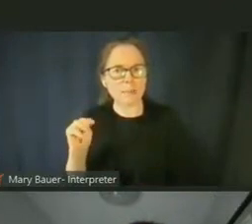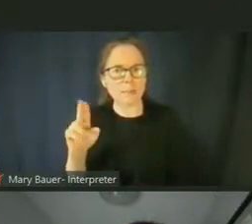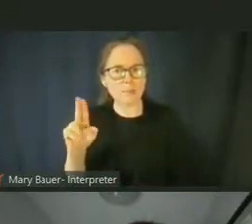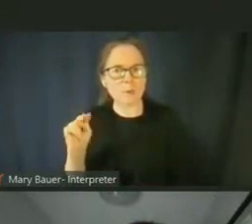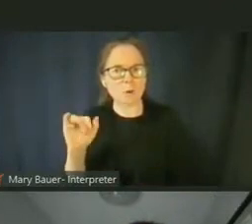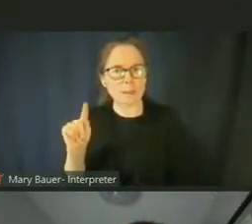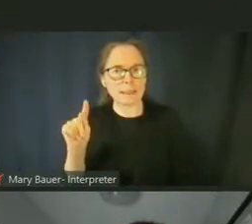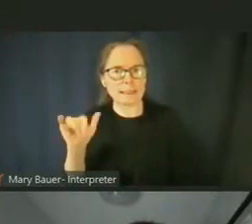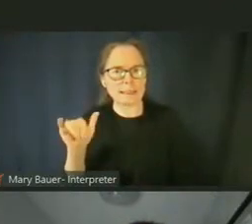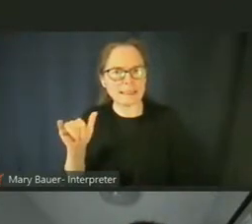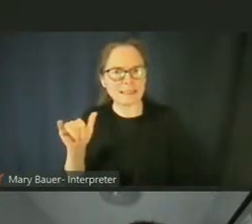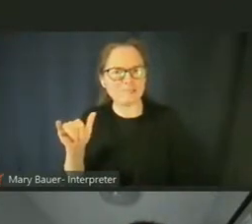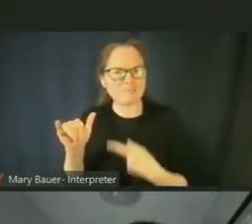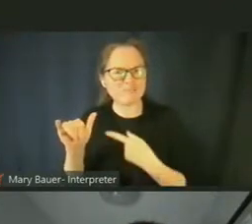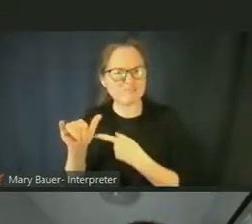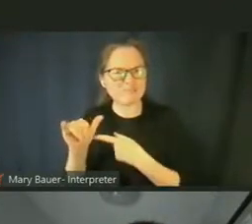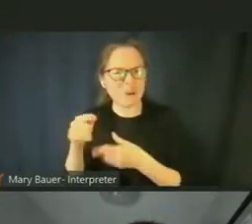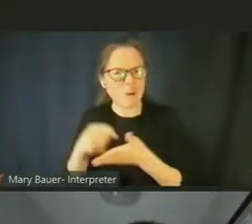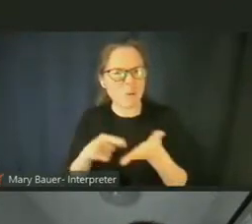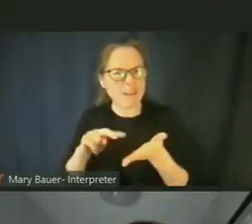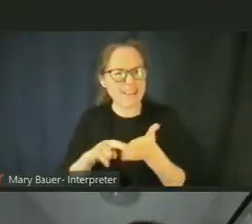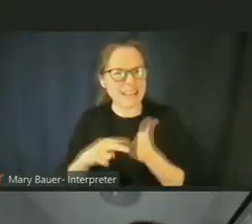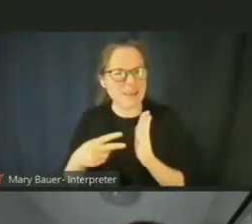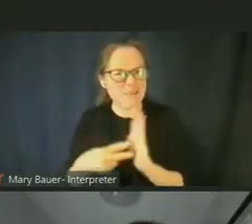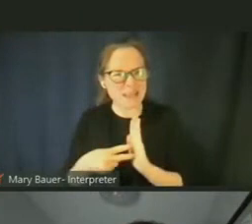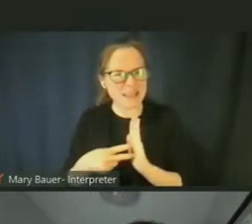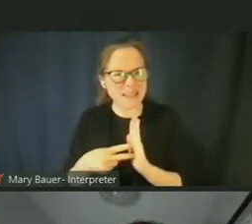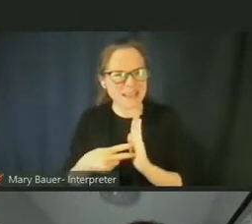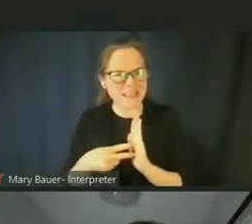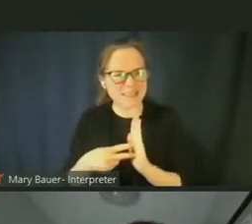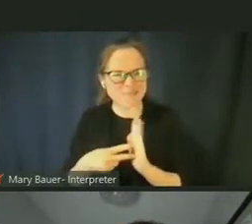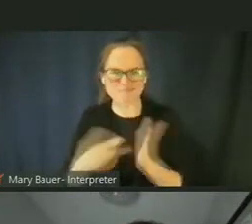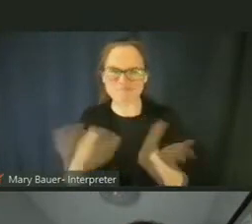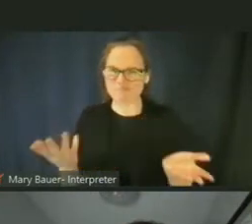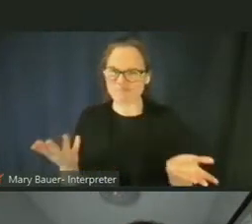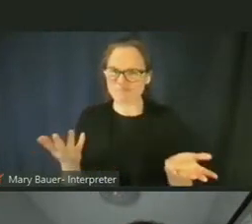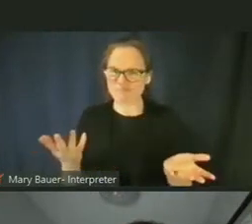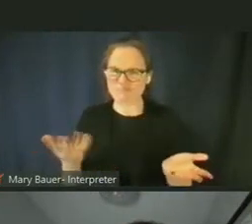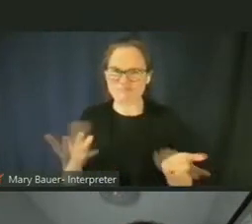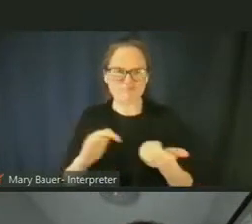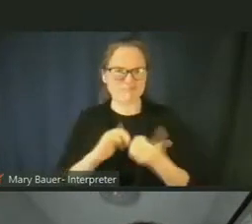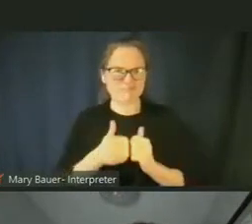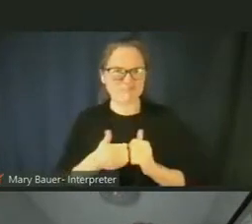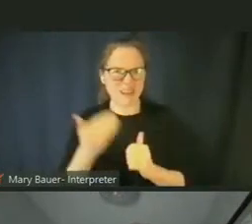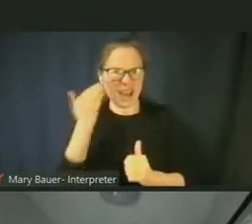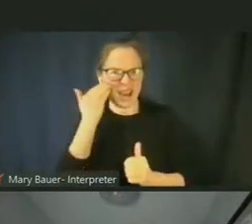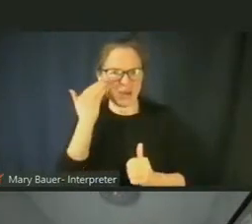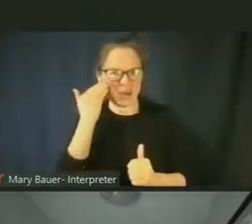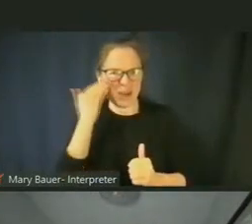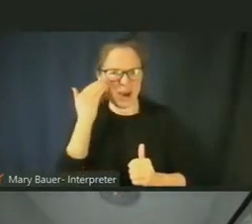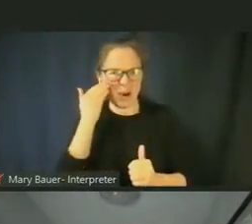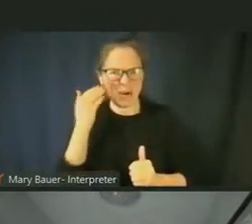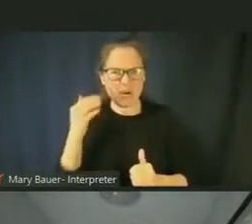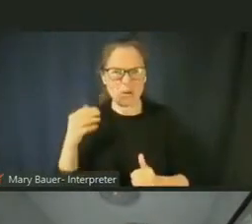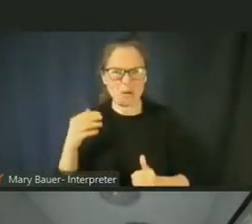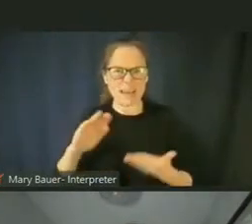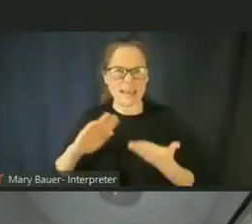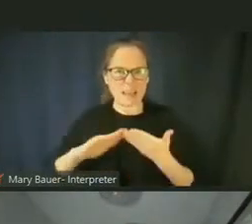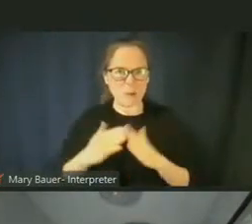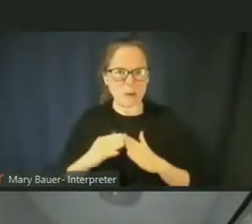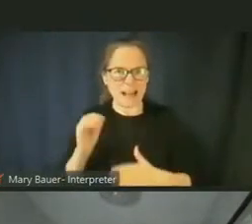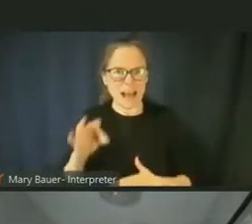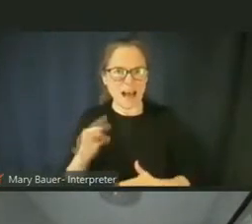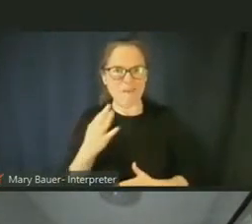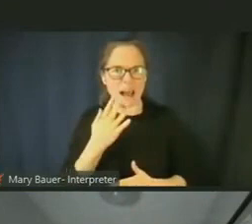to us what you mean by what is herd immunity. How will we know if communities of color are included in that